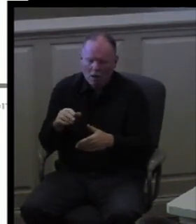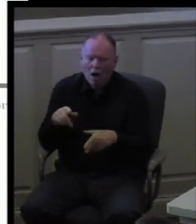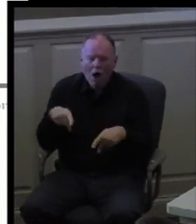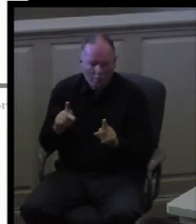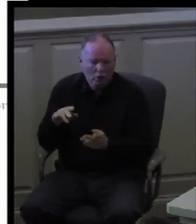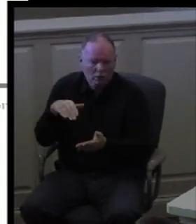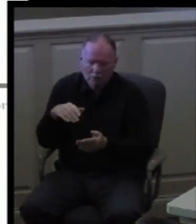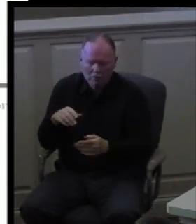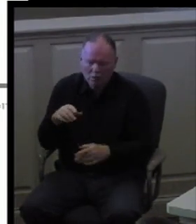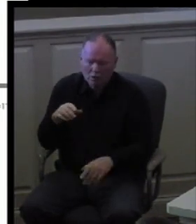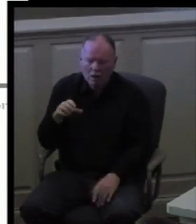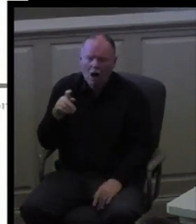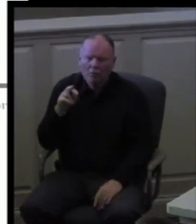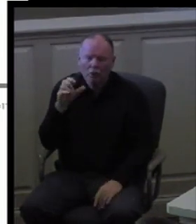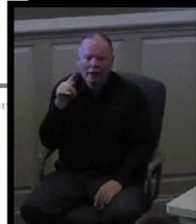we're looking into that